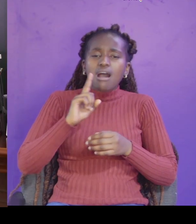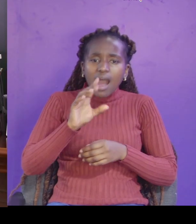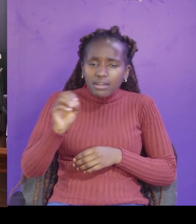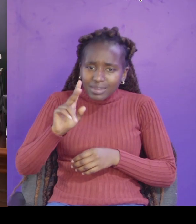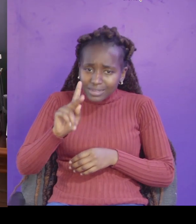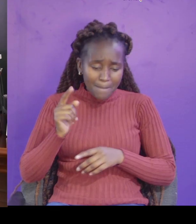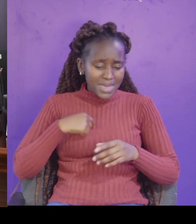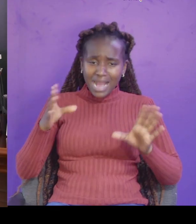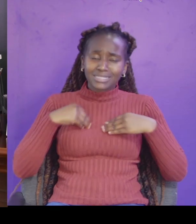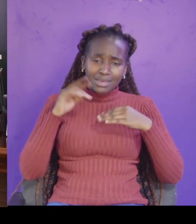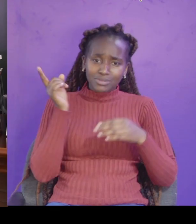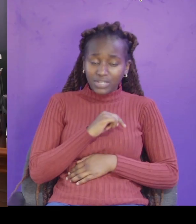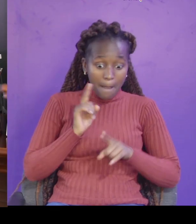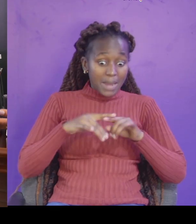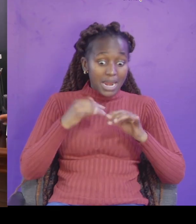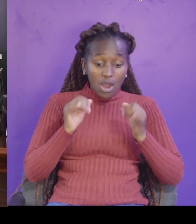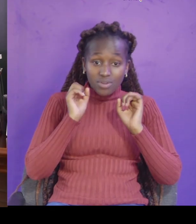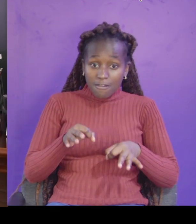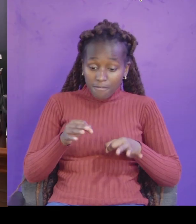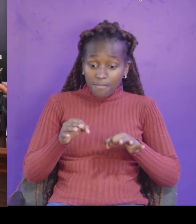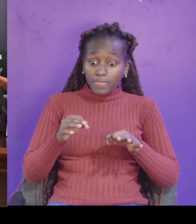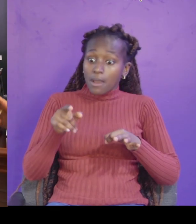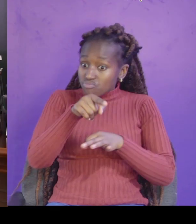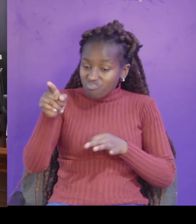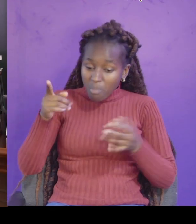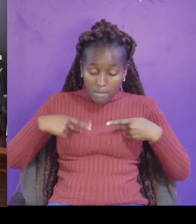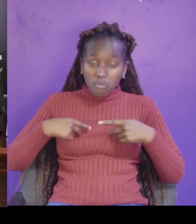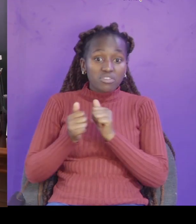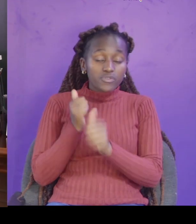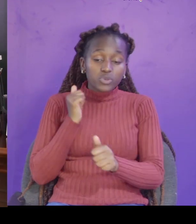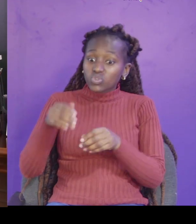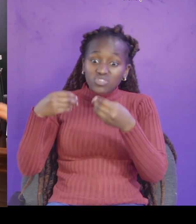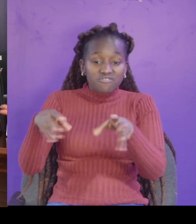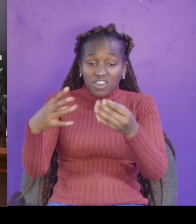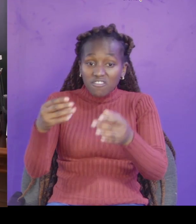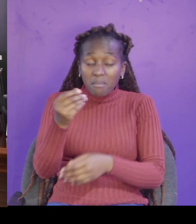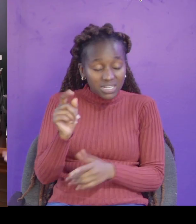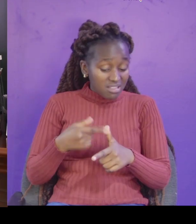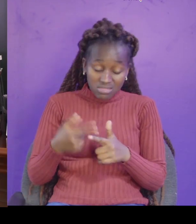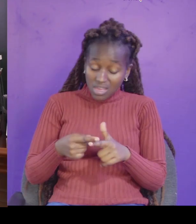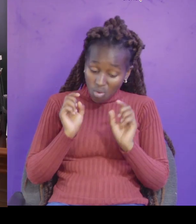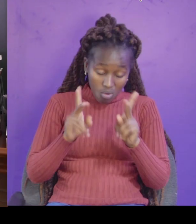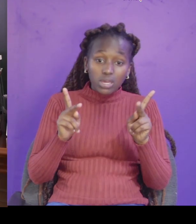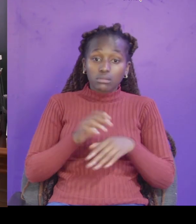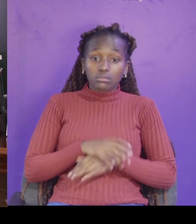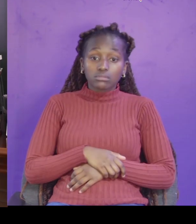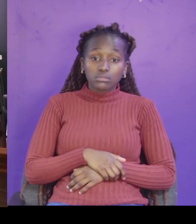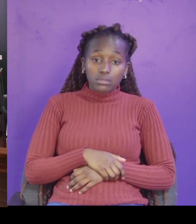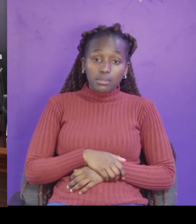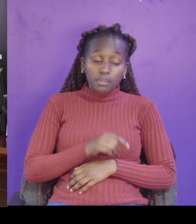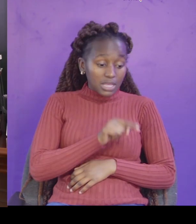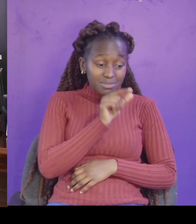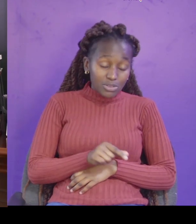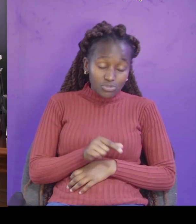stop giving them, then we can have a society where people don't receive bribes, people don't take